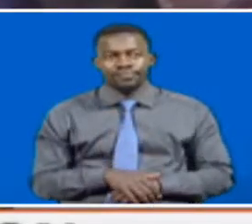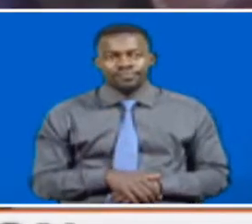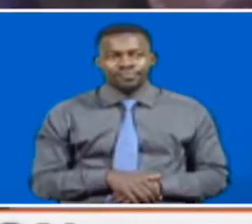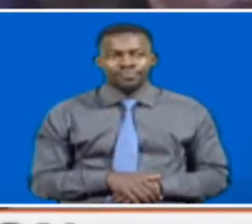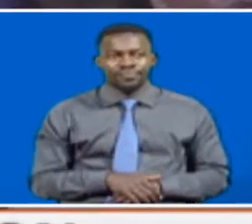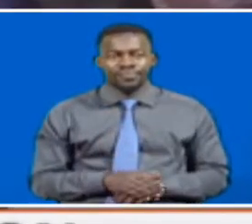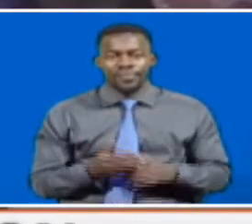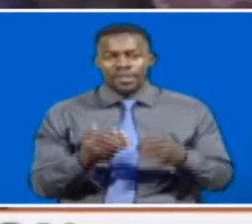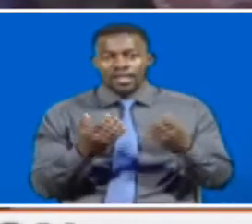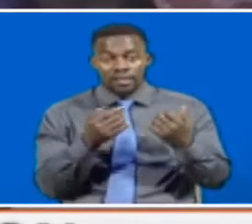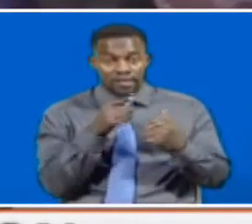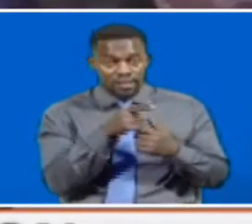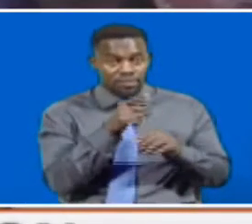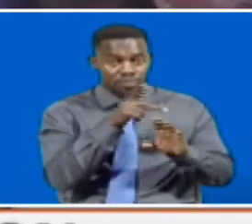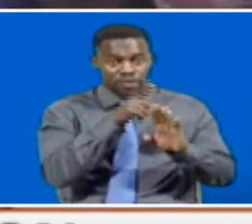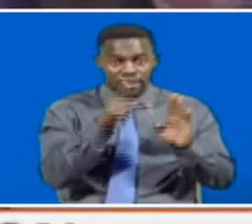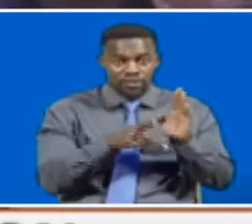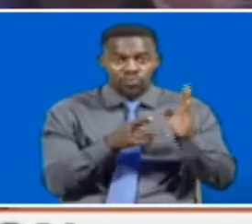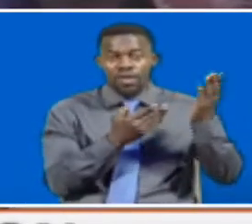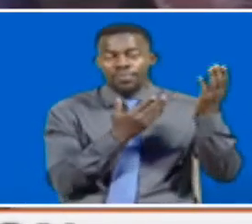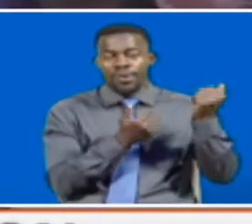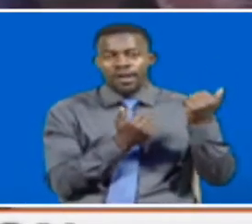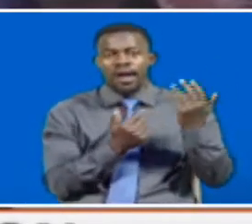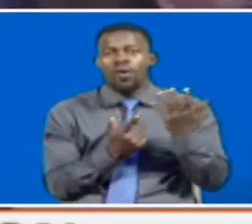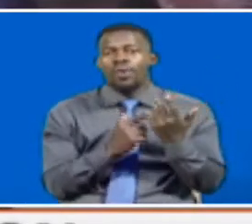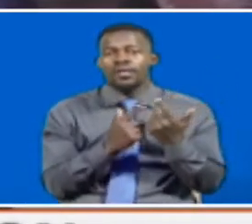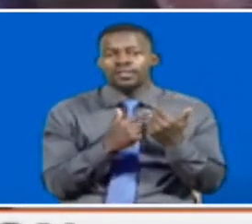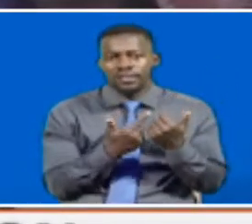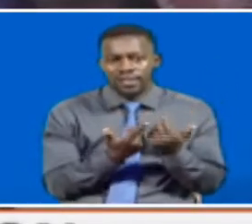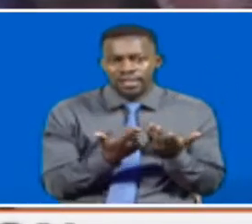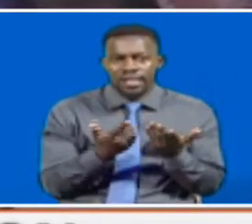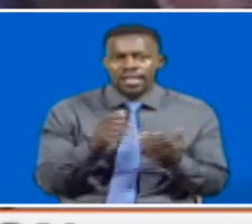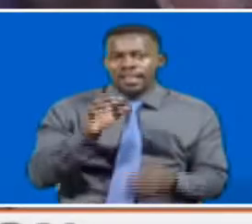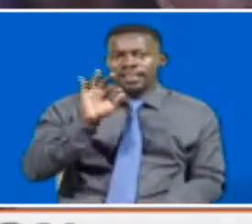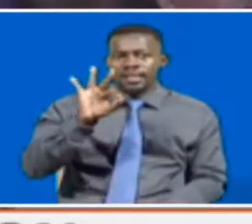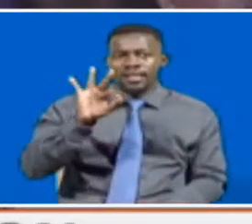In this particular project, we expect to generate at least